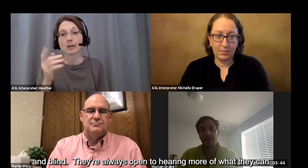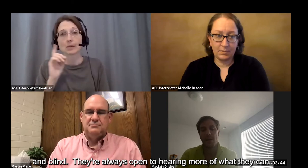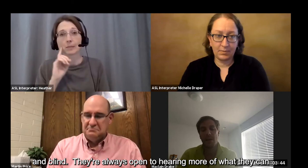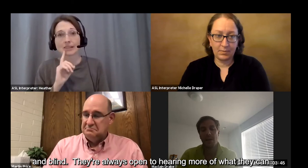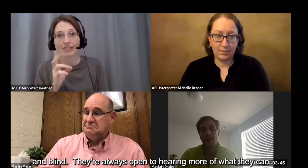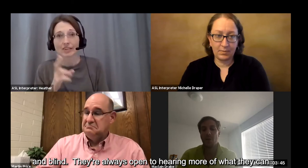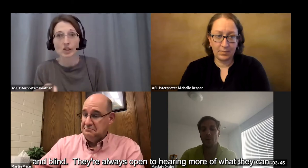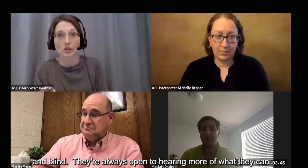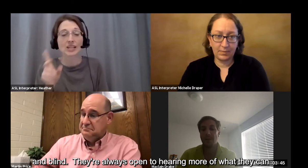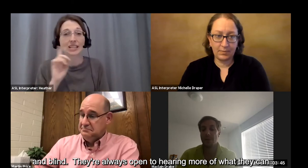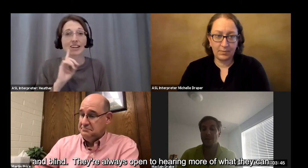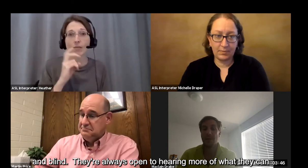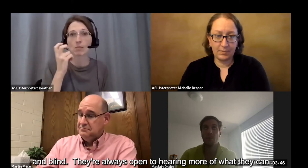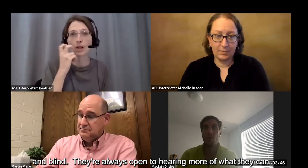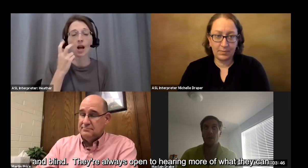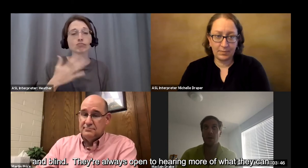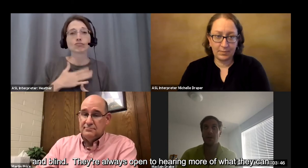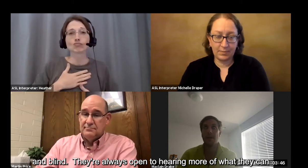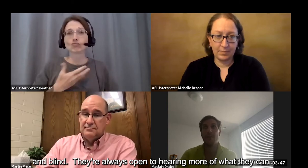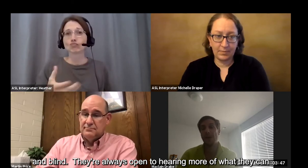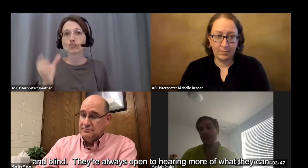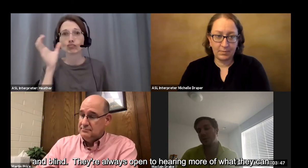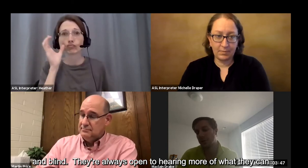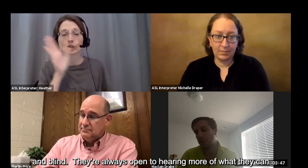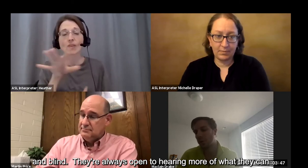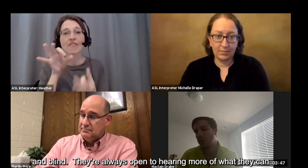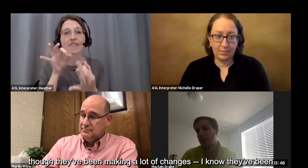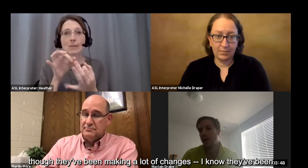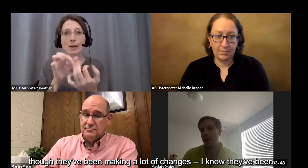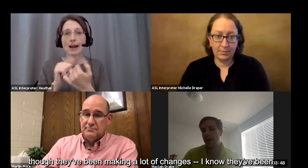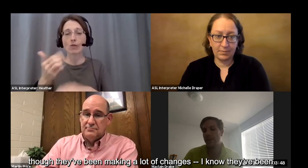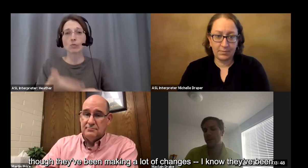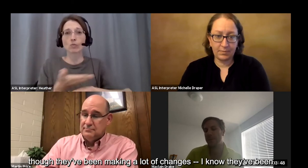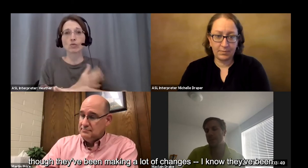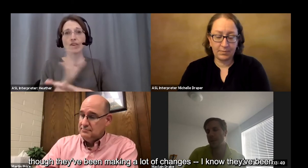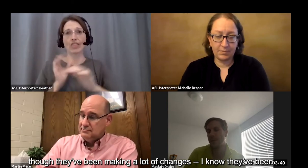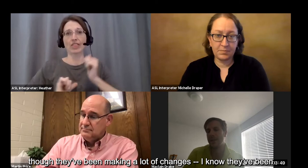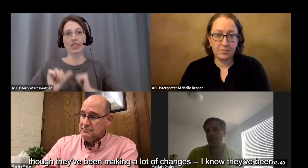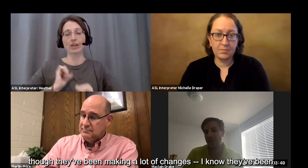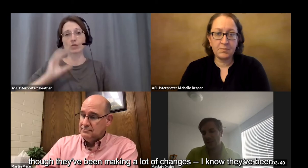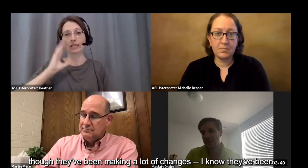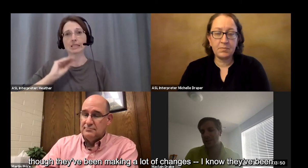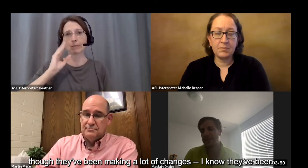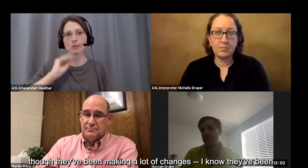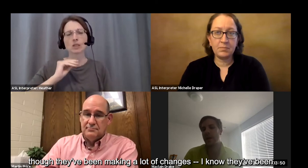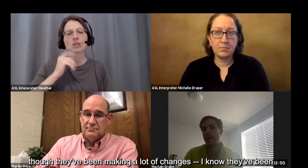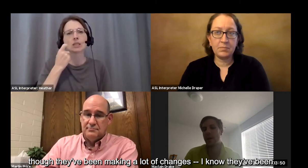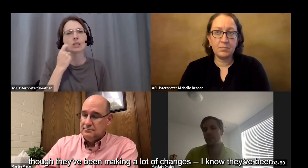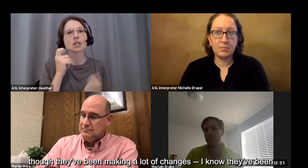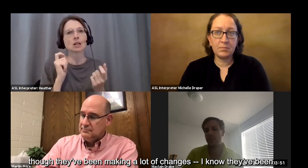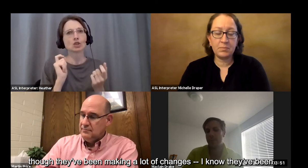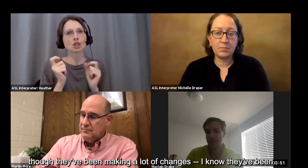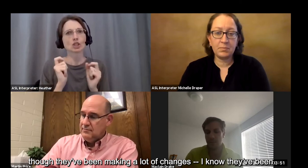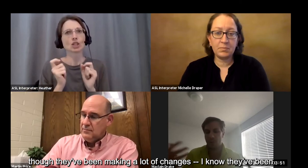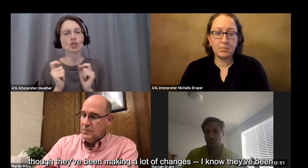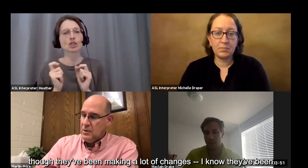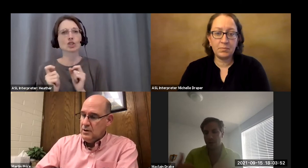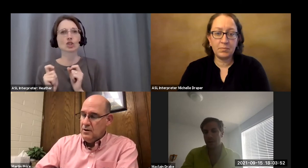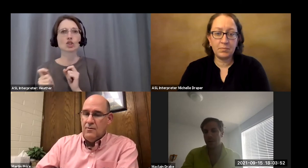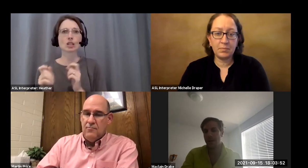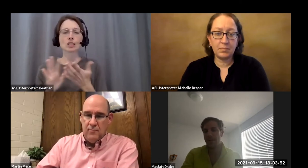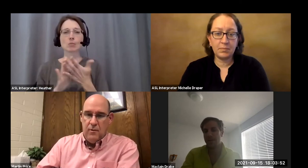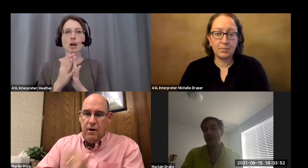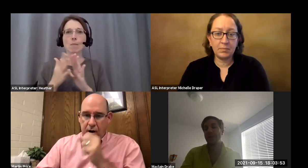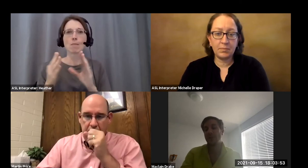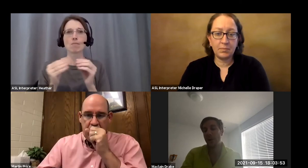blind, they're always open to hearing more of what they can do. I know they've been making a lot of changes, making it